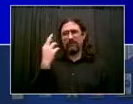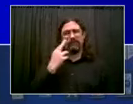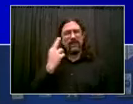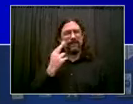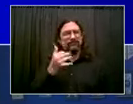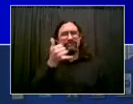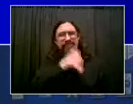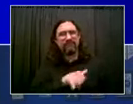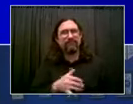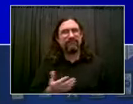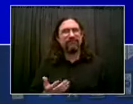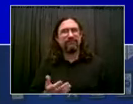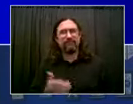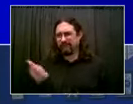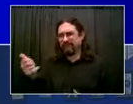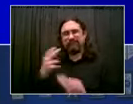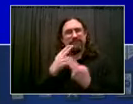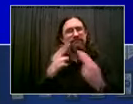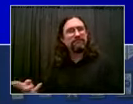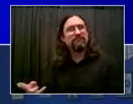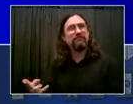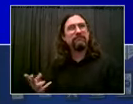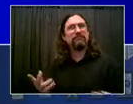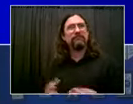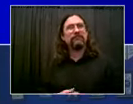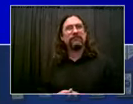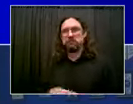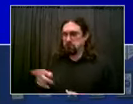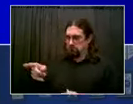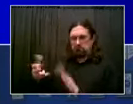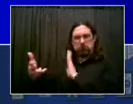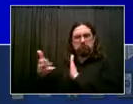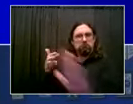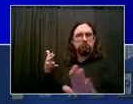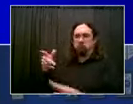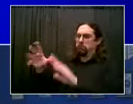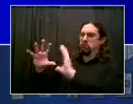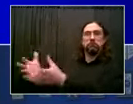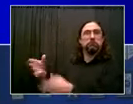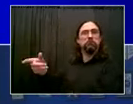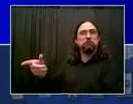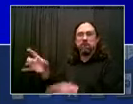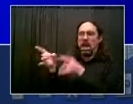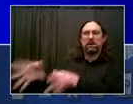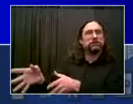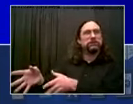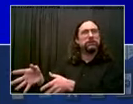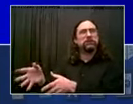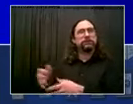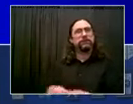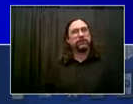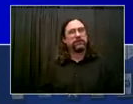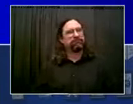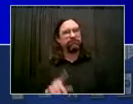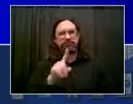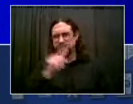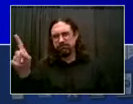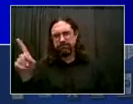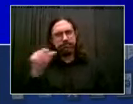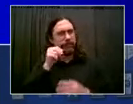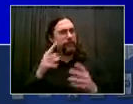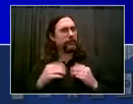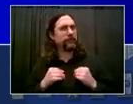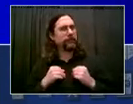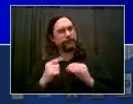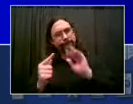City is about. We will not tolerate it. And I always say, when it comes to fighting hate crimes, whether they're directed at the